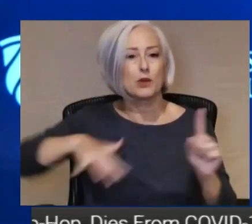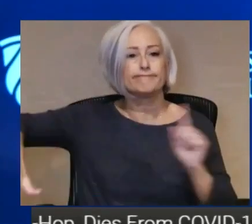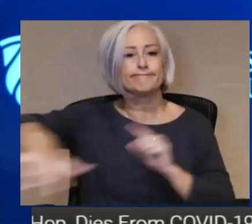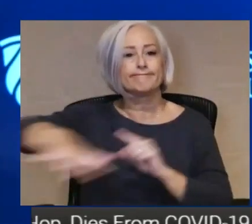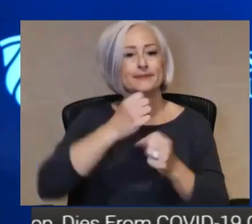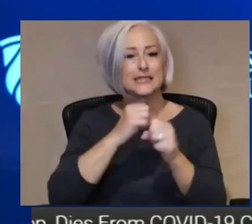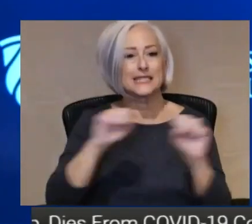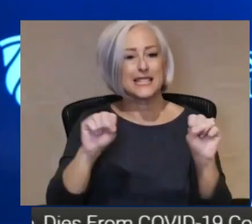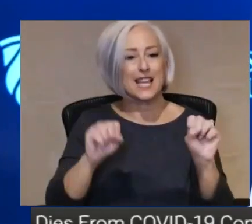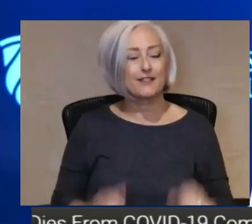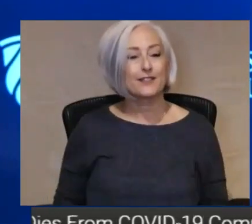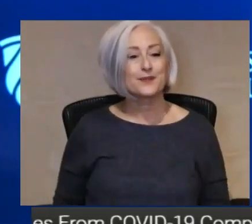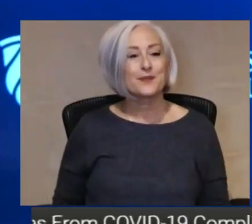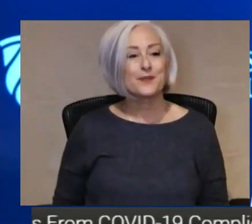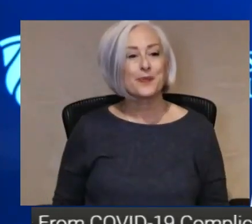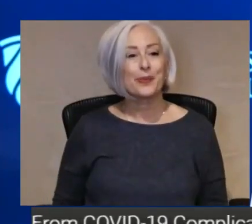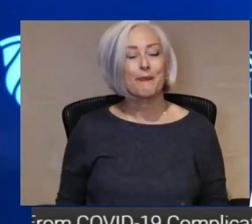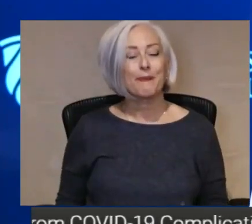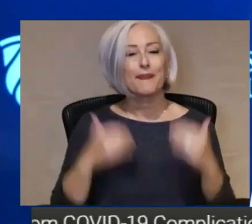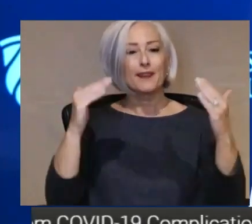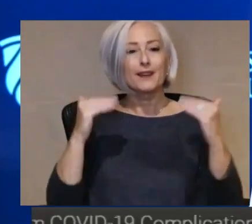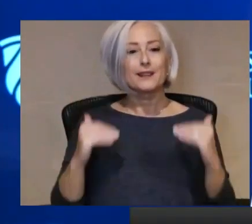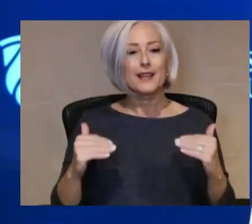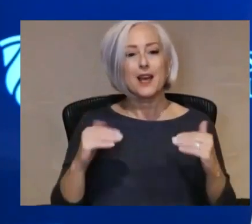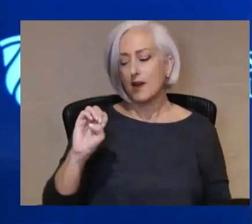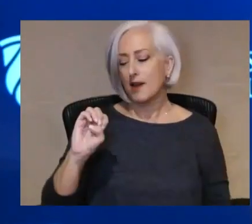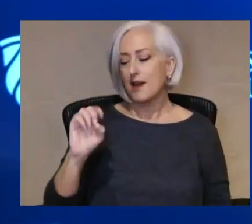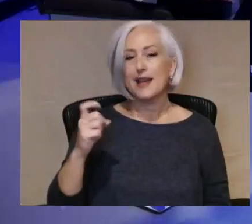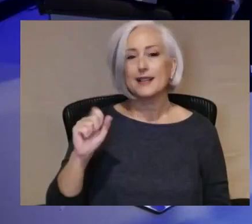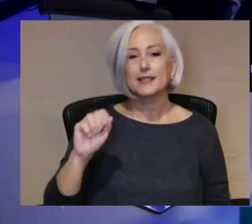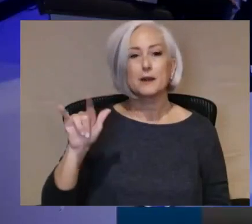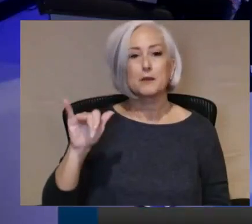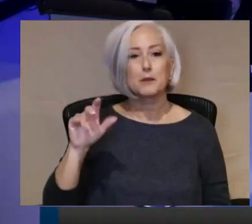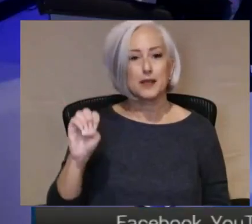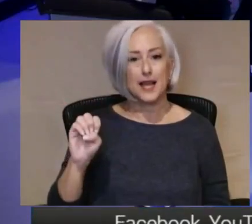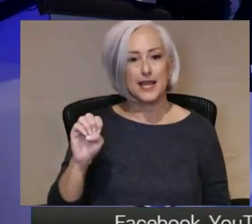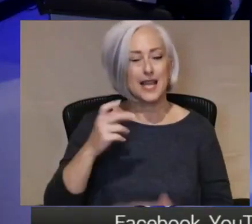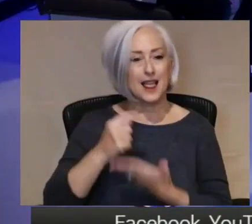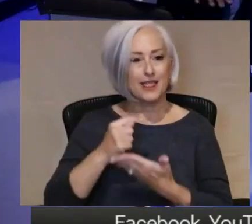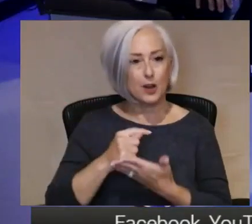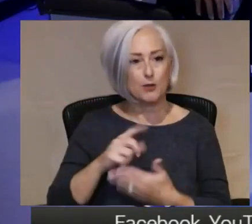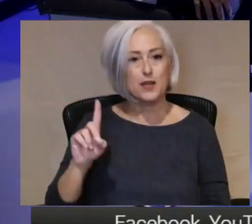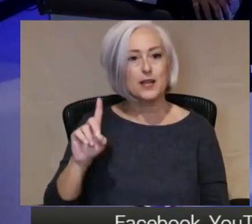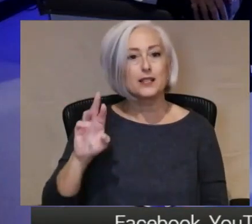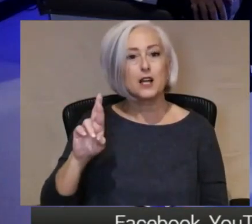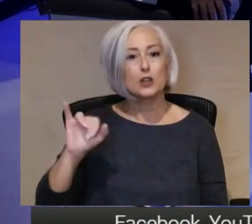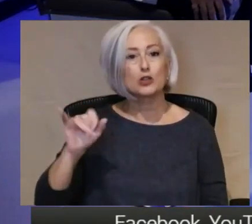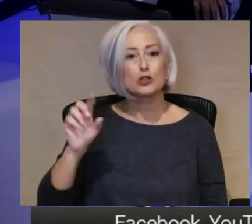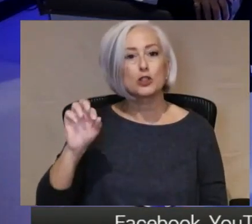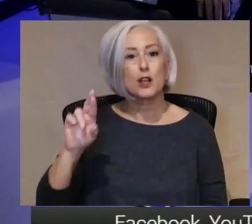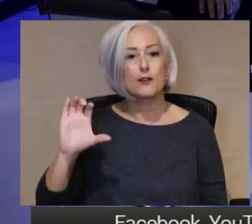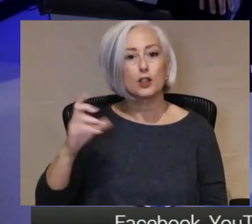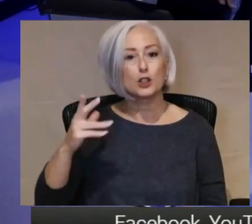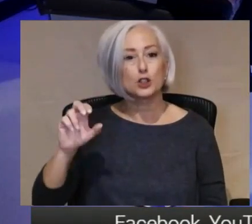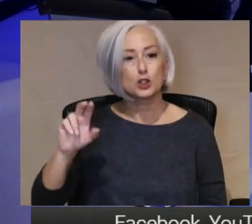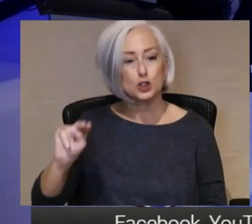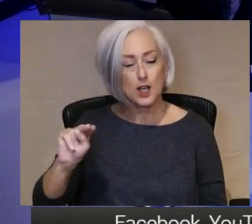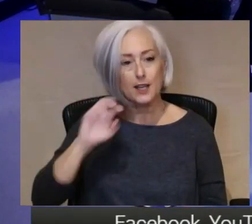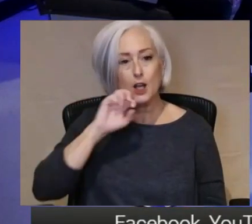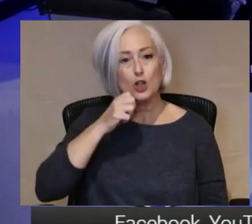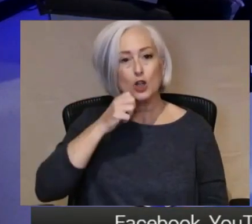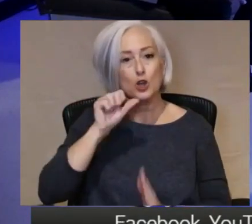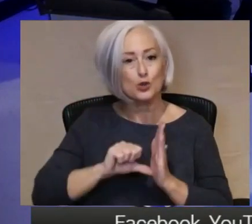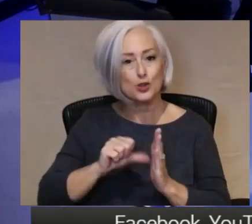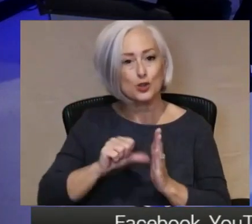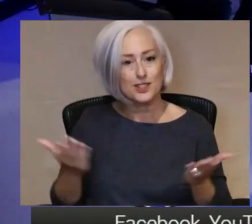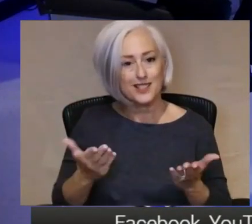to our discussion on X-Blade therapy. I'm here with Dr. Jennifer Chang, a neurosurgeon here at our health system. Again, welcome. And